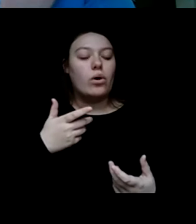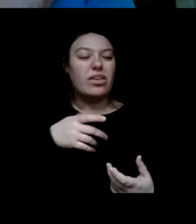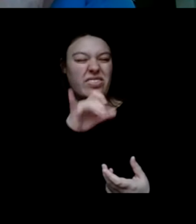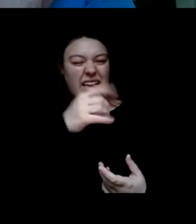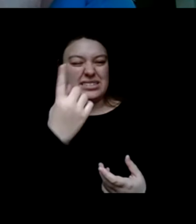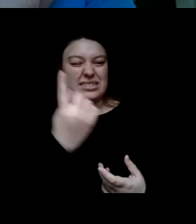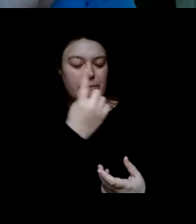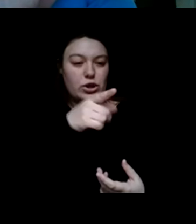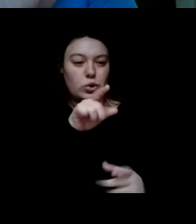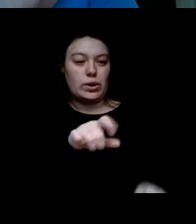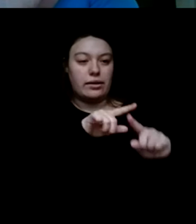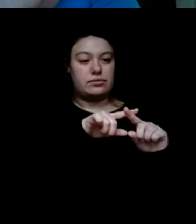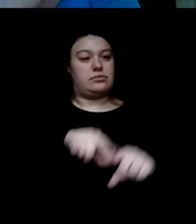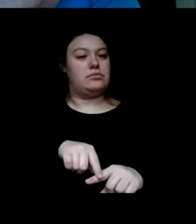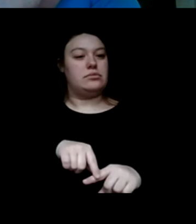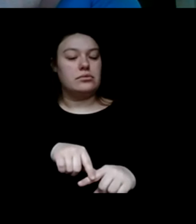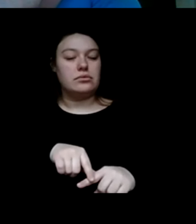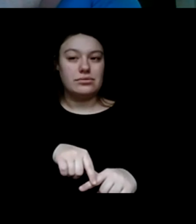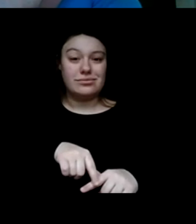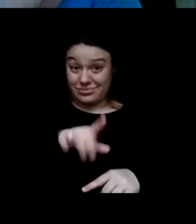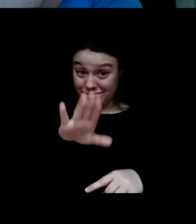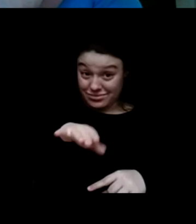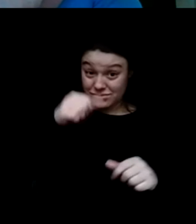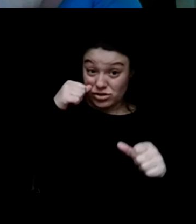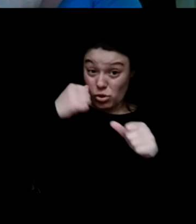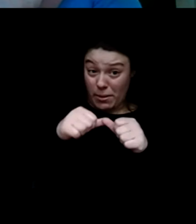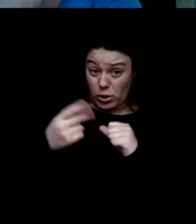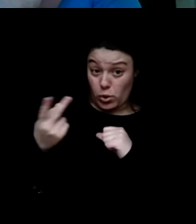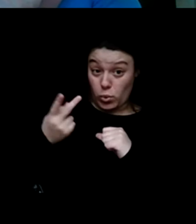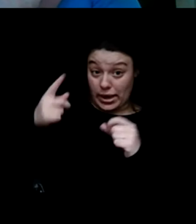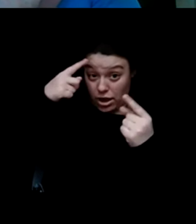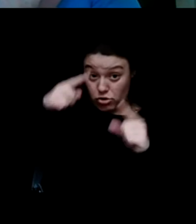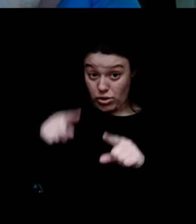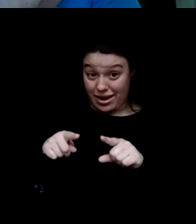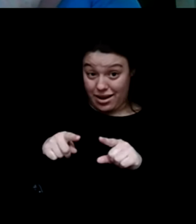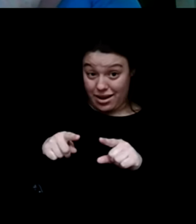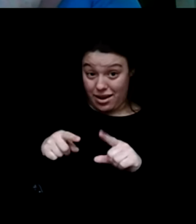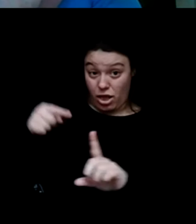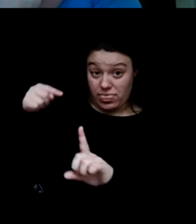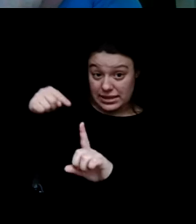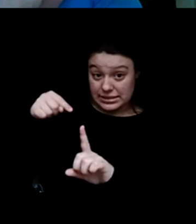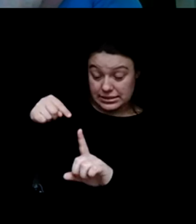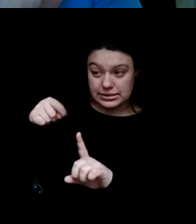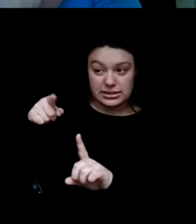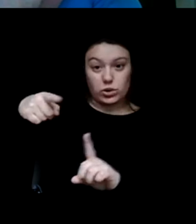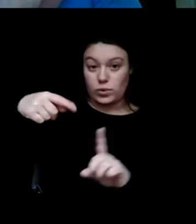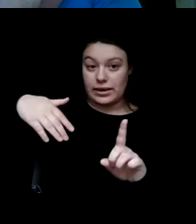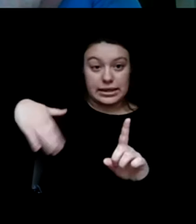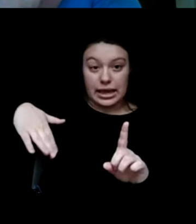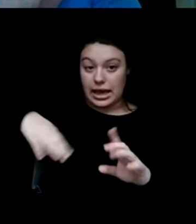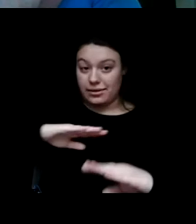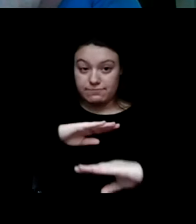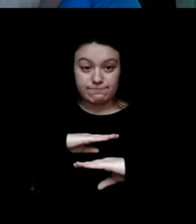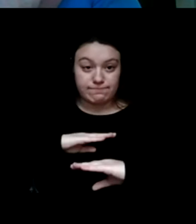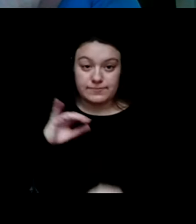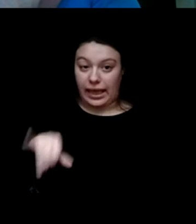like, look, we agreed upon this, and now this has not been achieved. And that gives you the power and the resources to